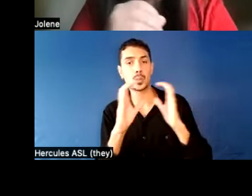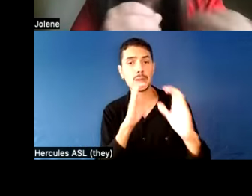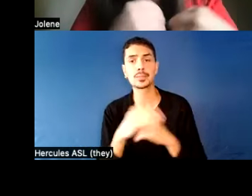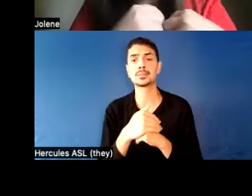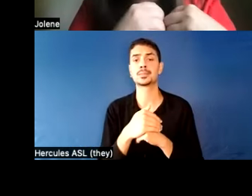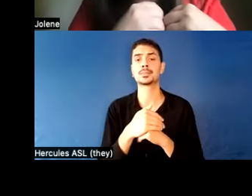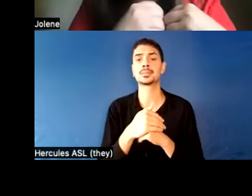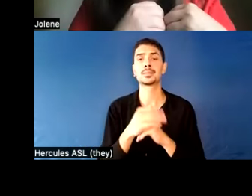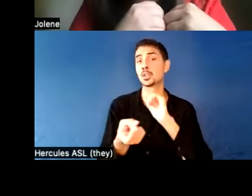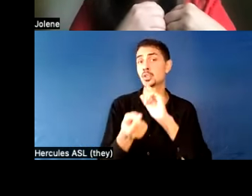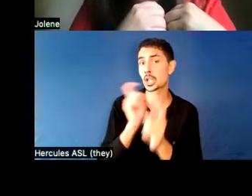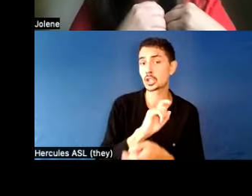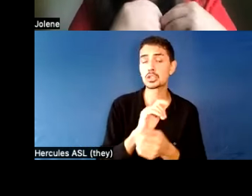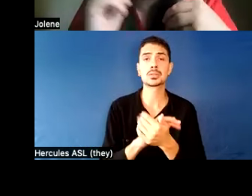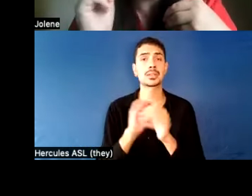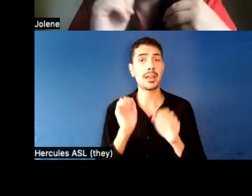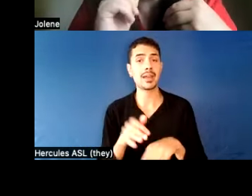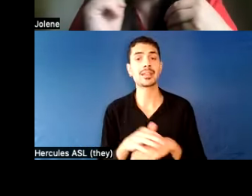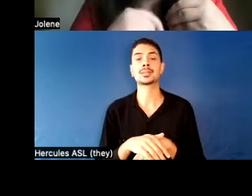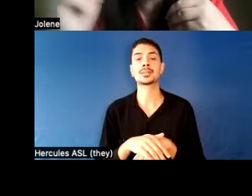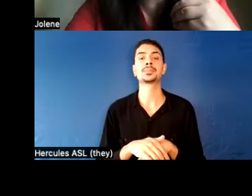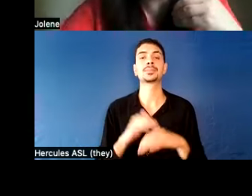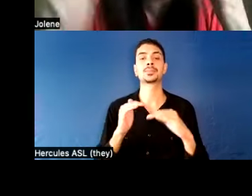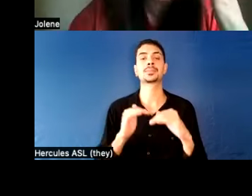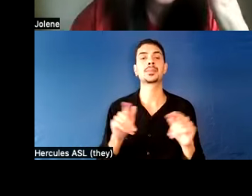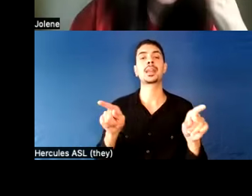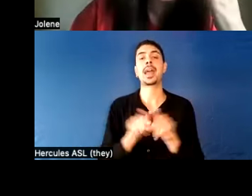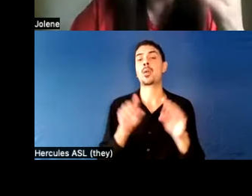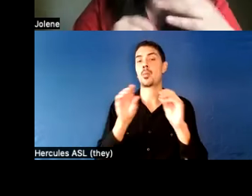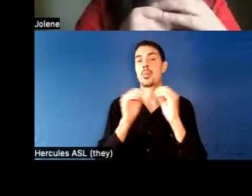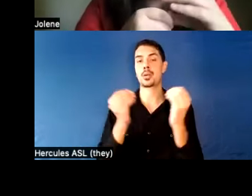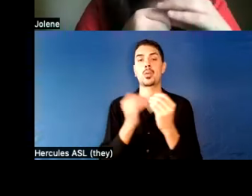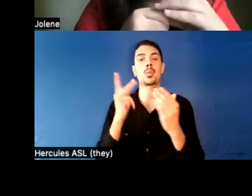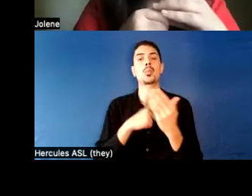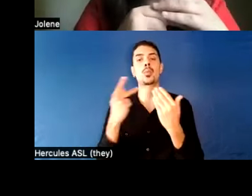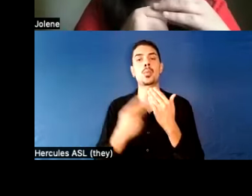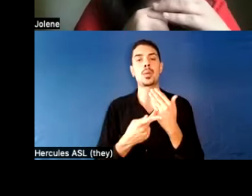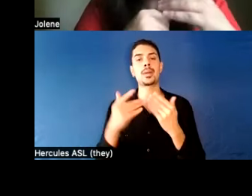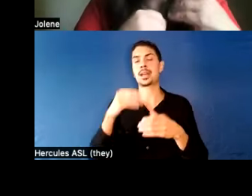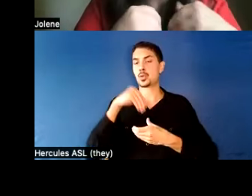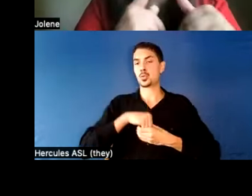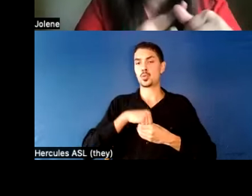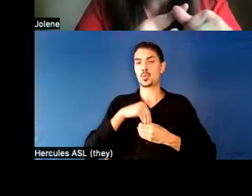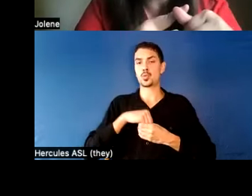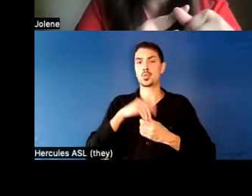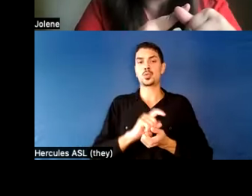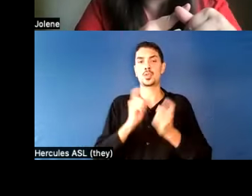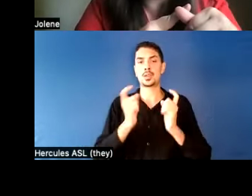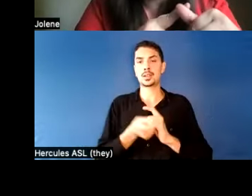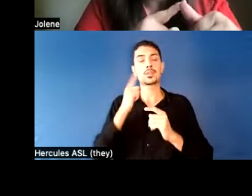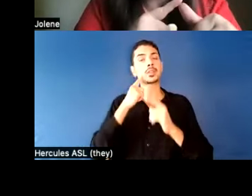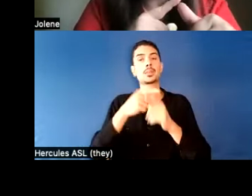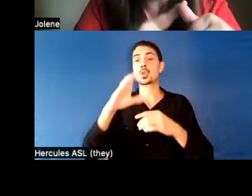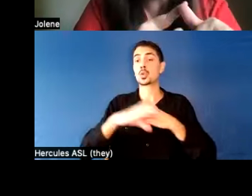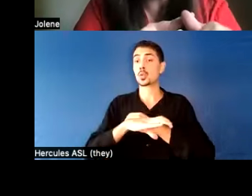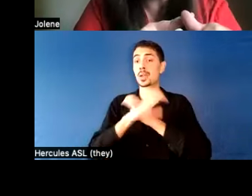How do you as an organization or program relay internal changes to partner programs? I've seen people who've changed their crisis line number,